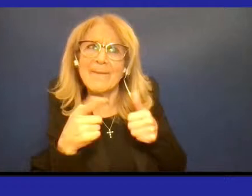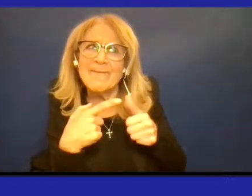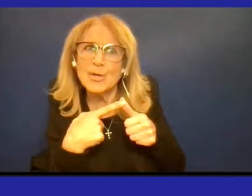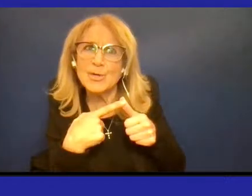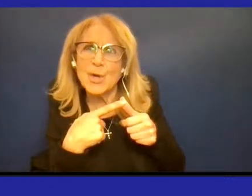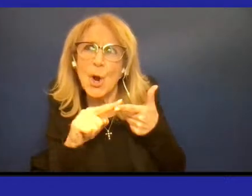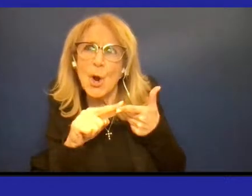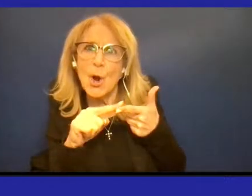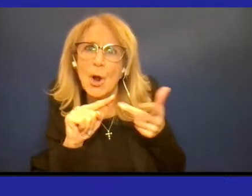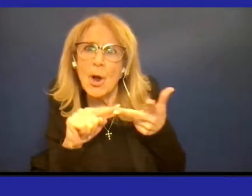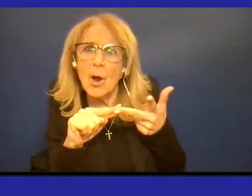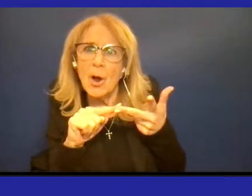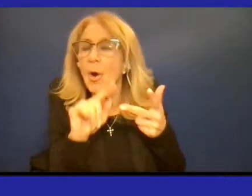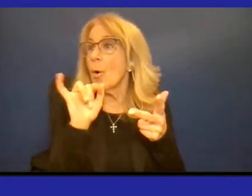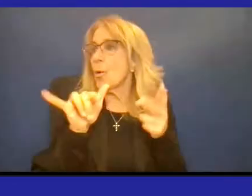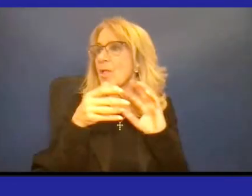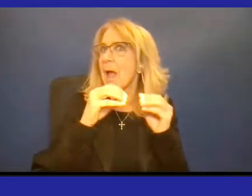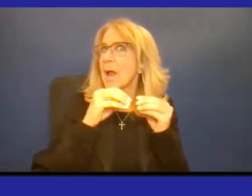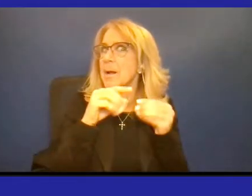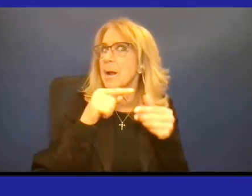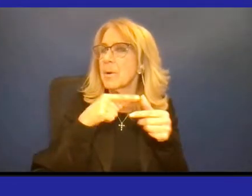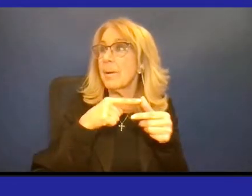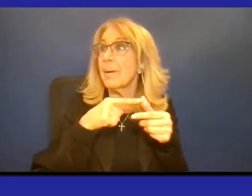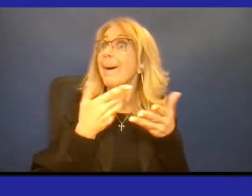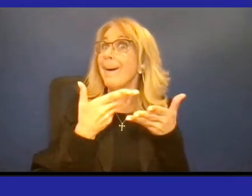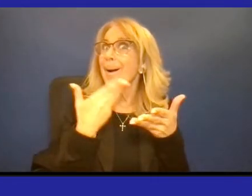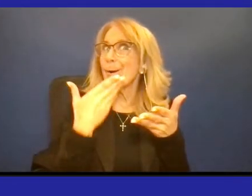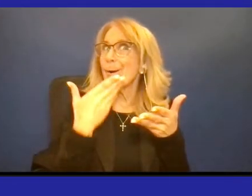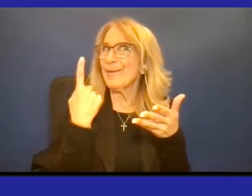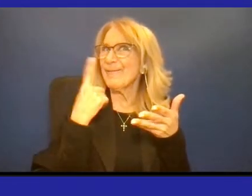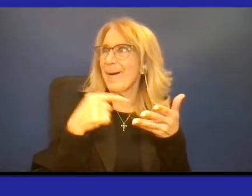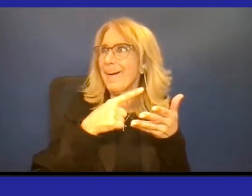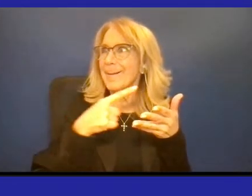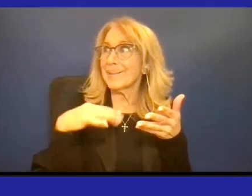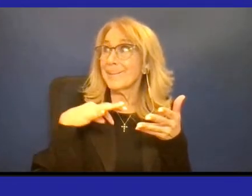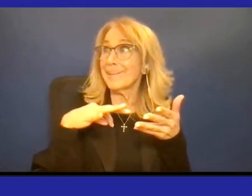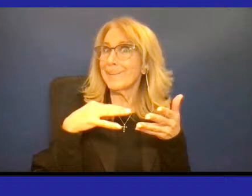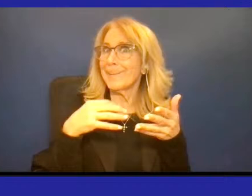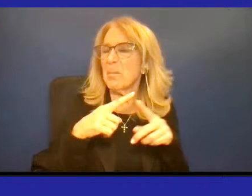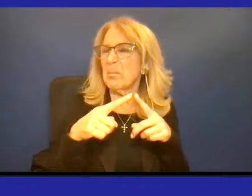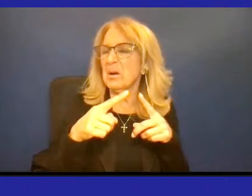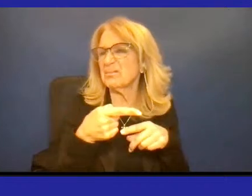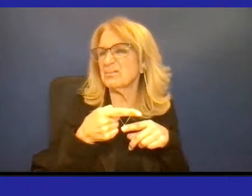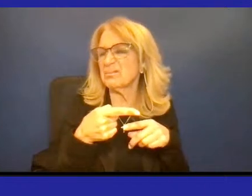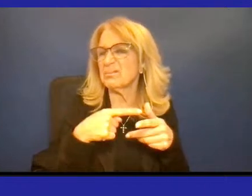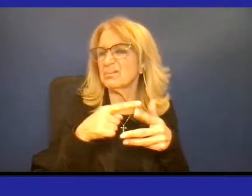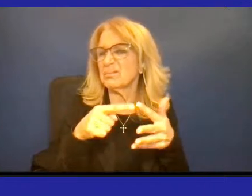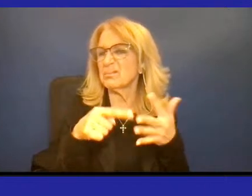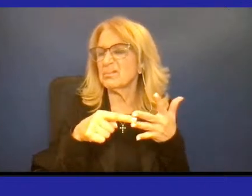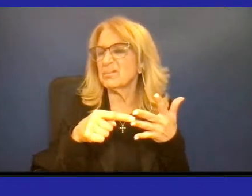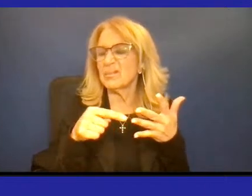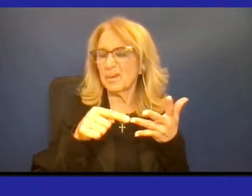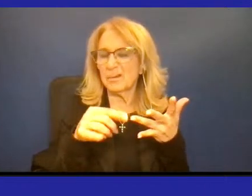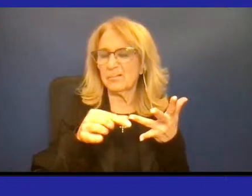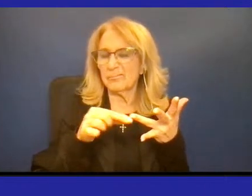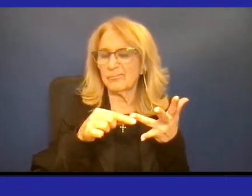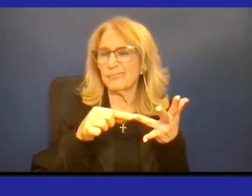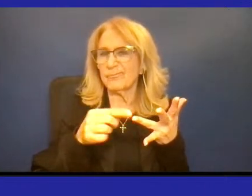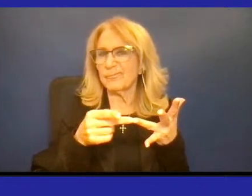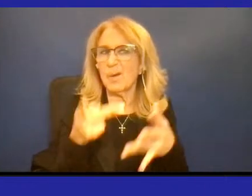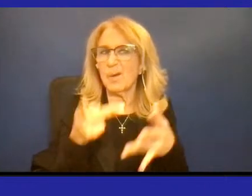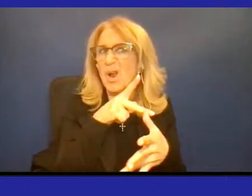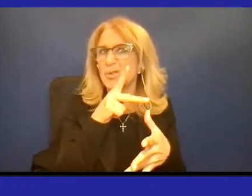number which at times may have been advantageous to us. At other times, they may have been prioritizing other providers, and